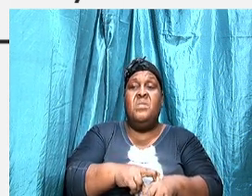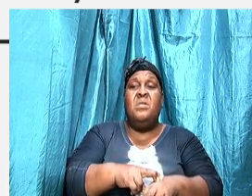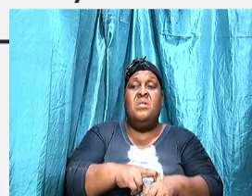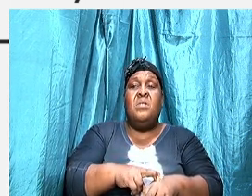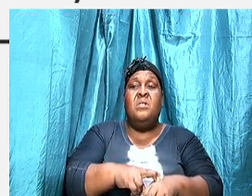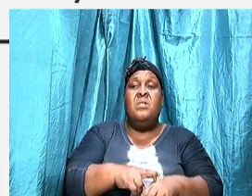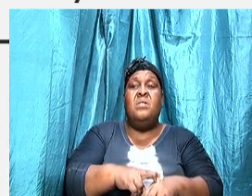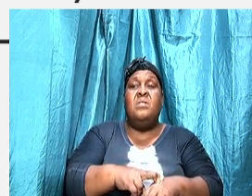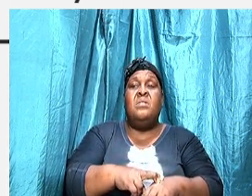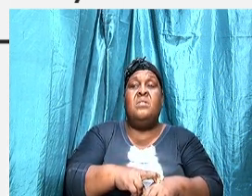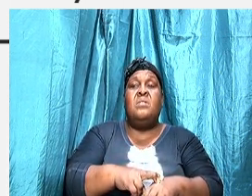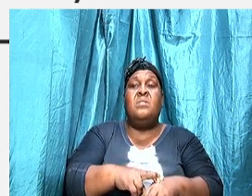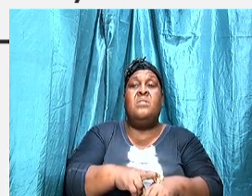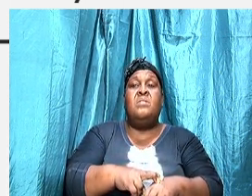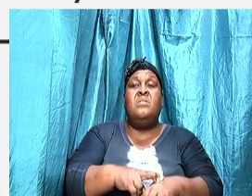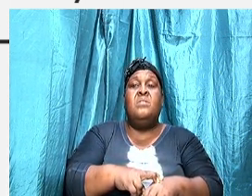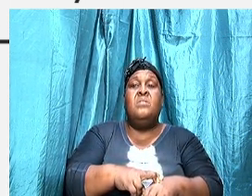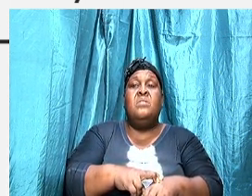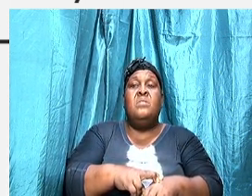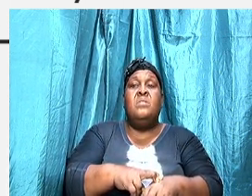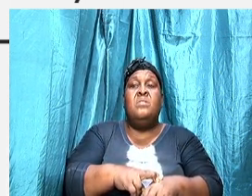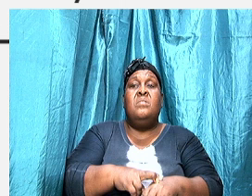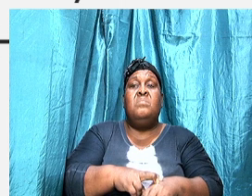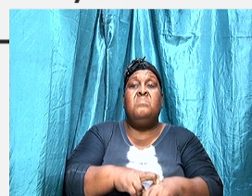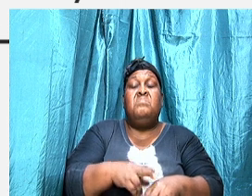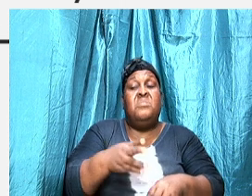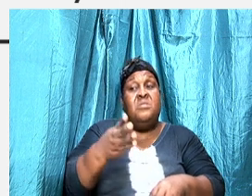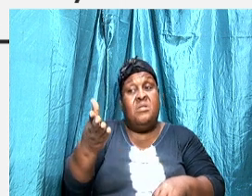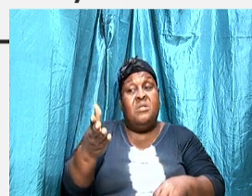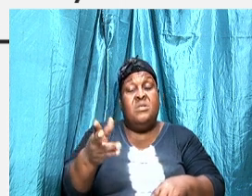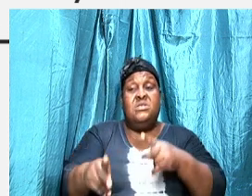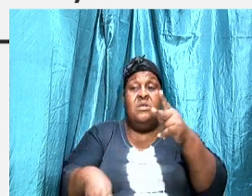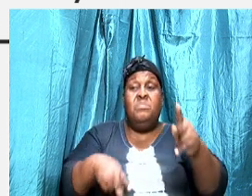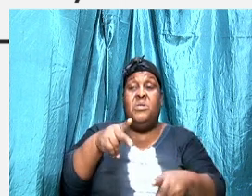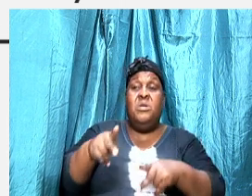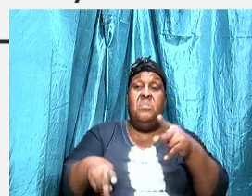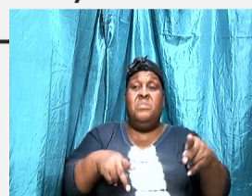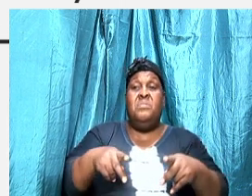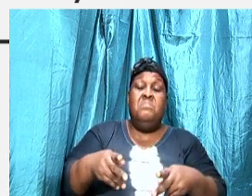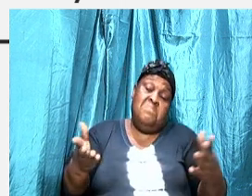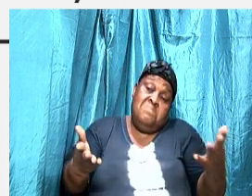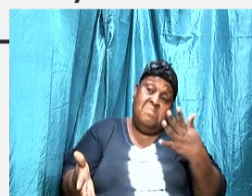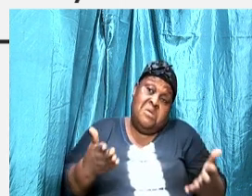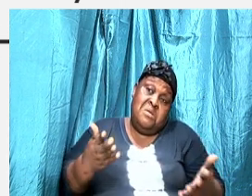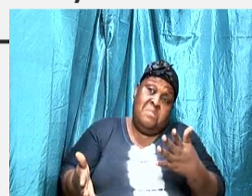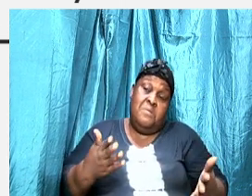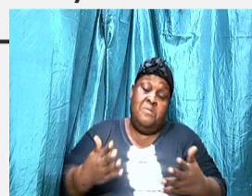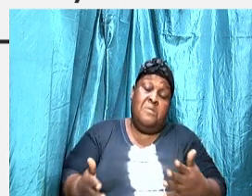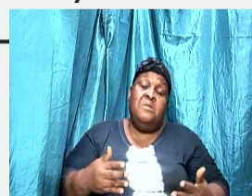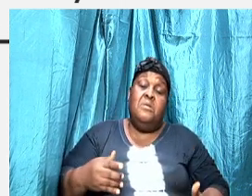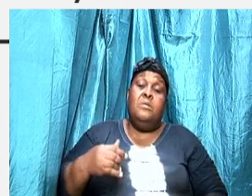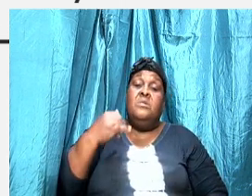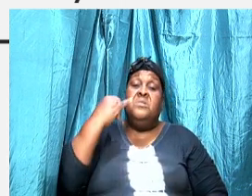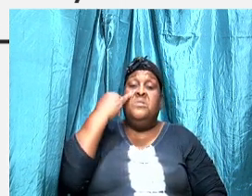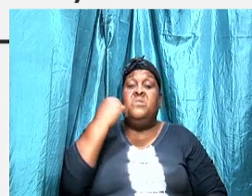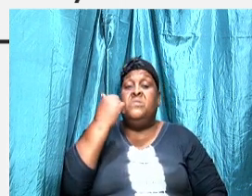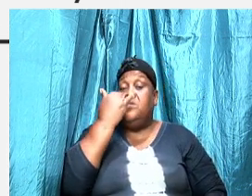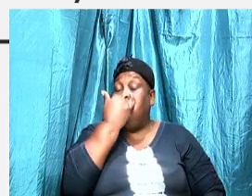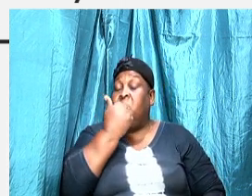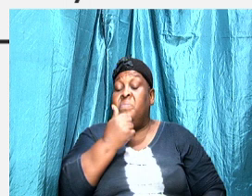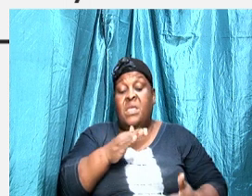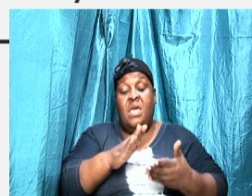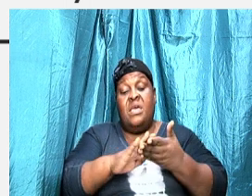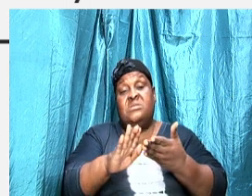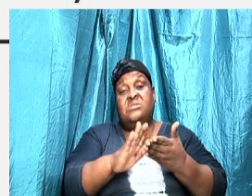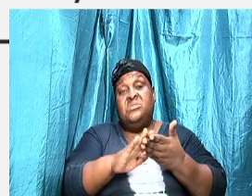the moralizers. These were probably Jews. These men were who excused their